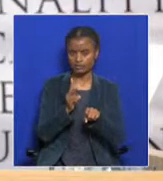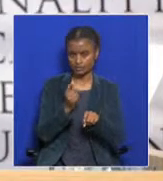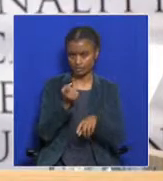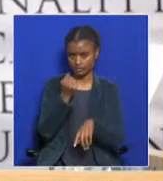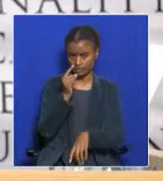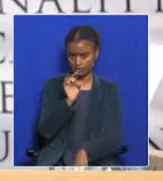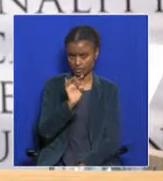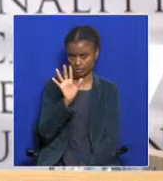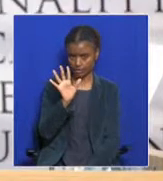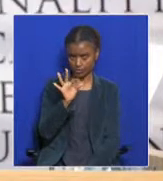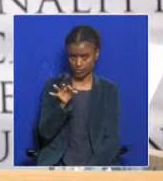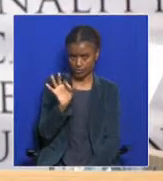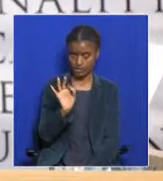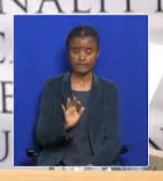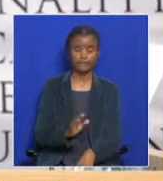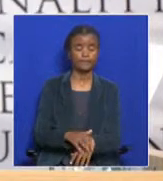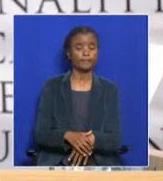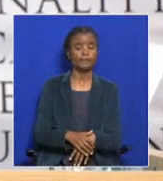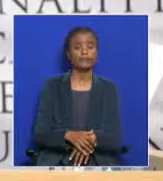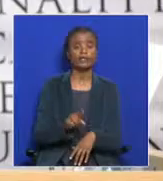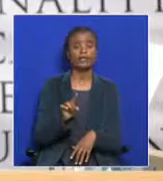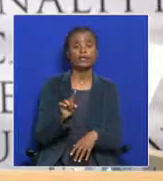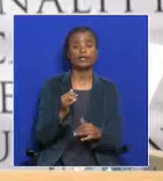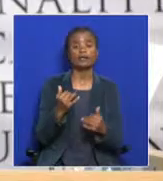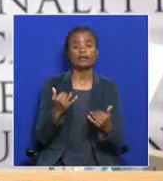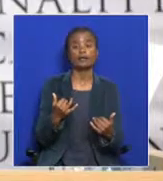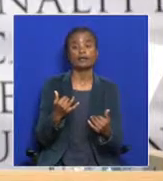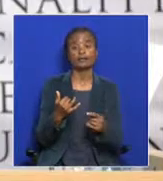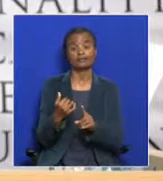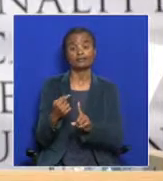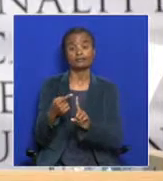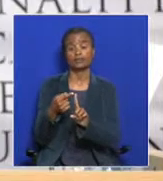The moment Brigadier Nyuswa, who's your senior,